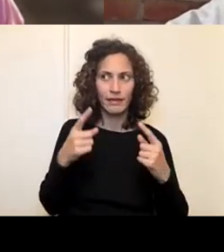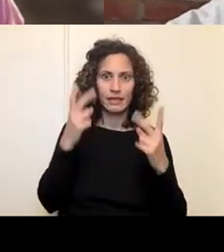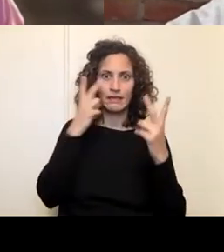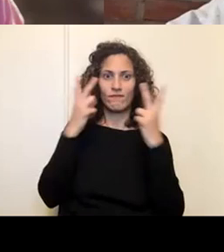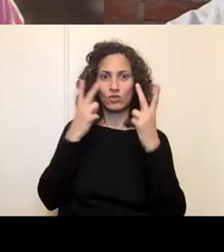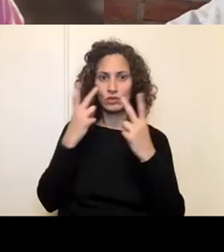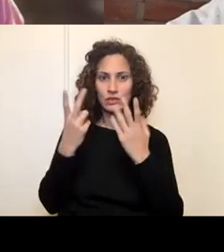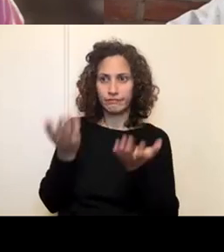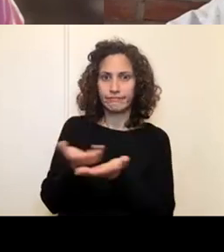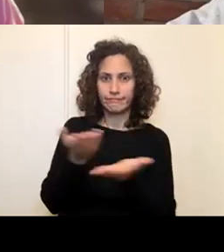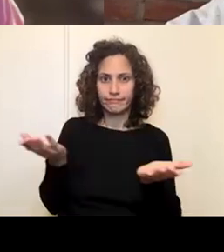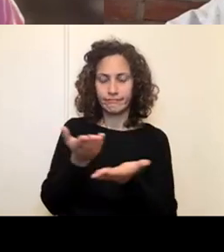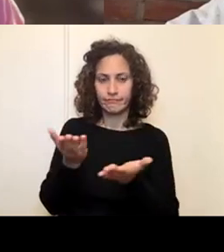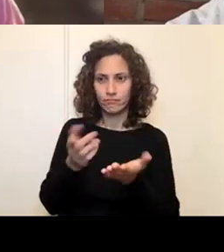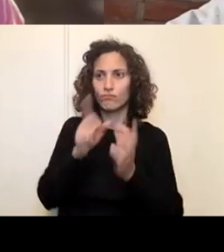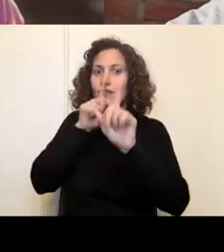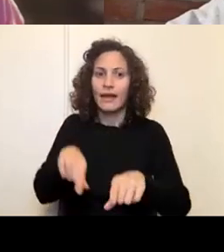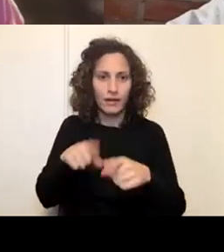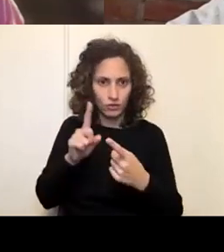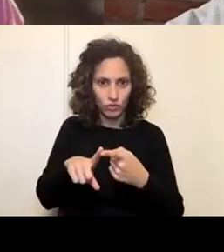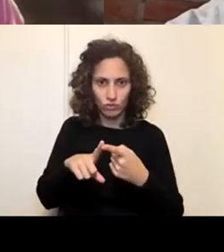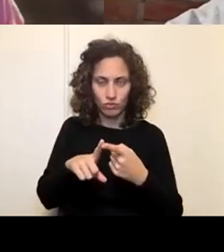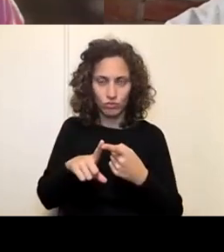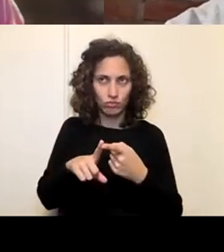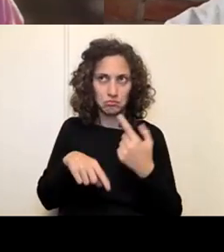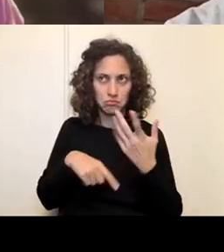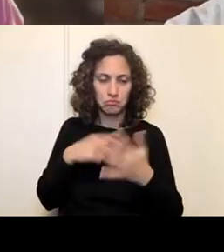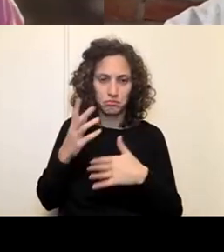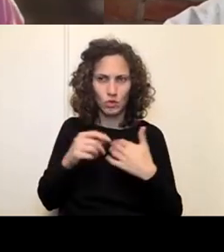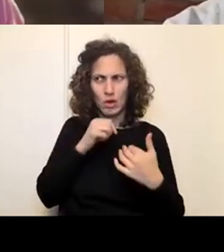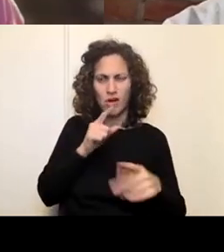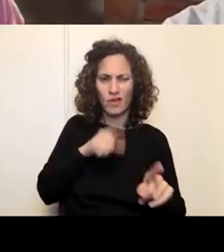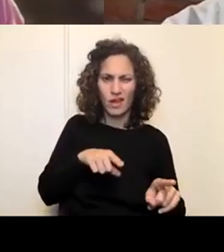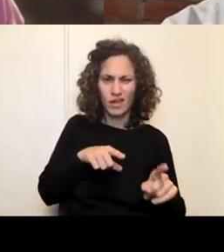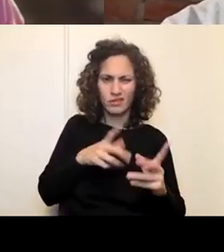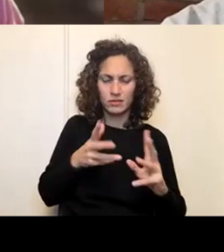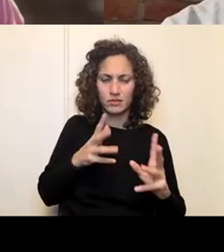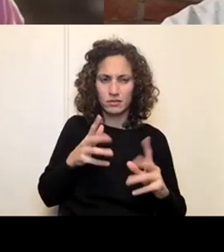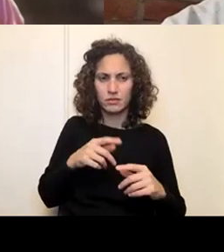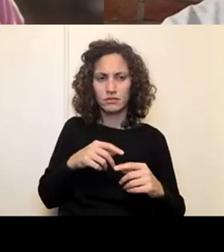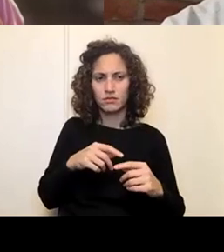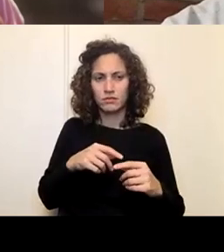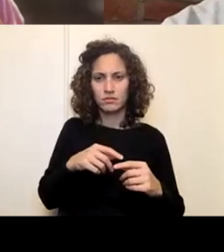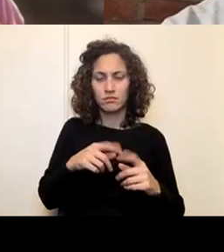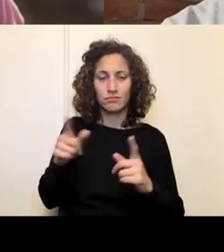know, react to or not react, you know, according to how someone